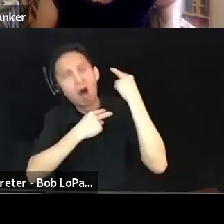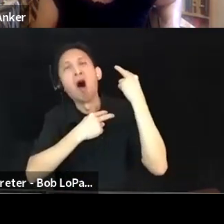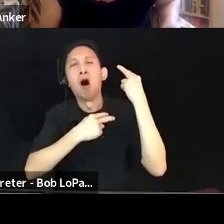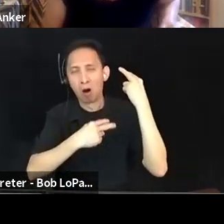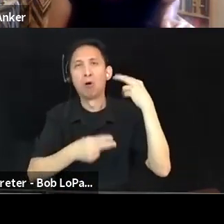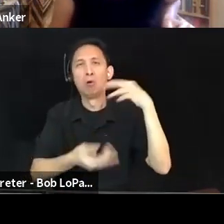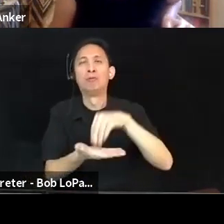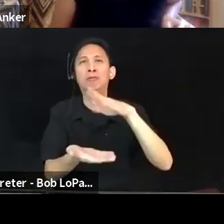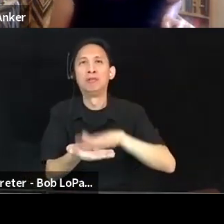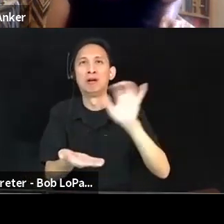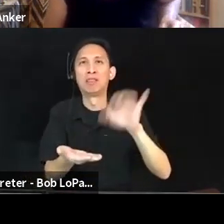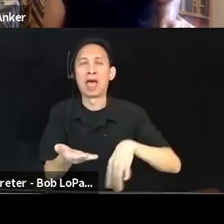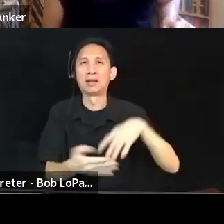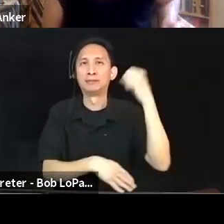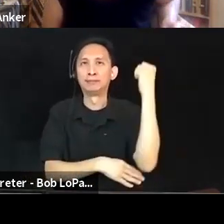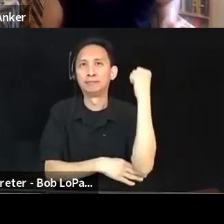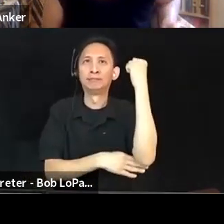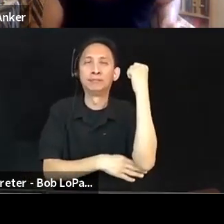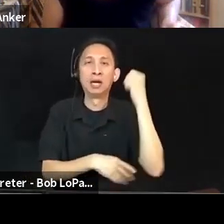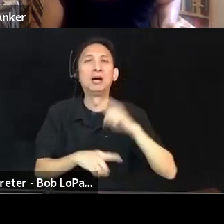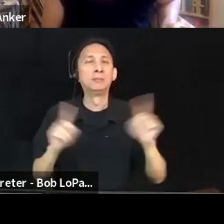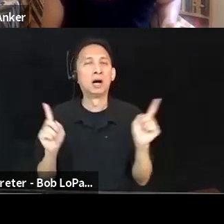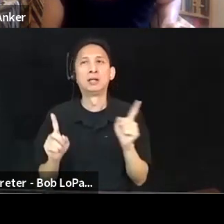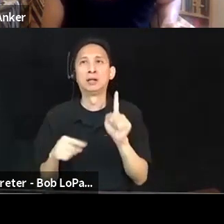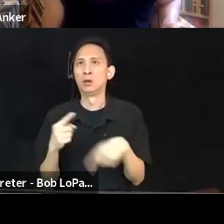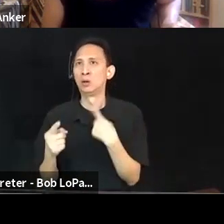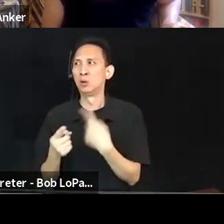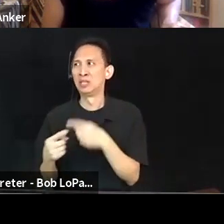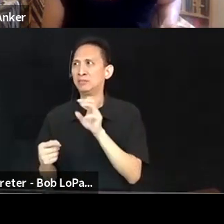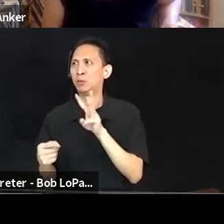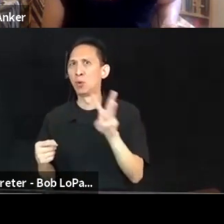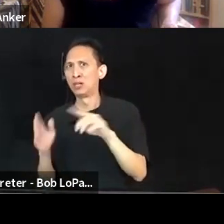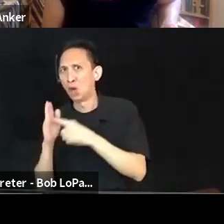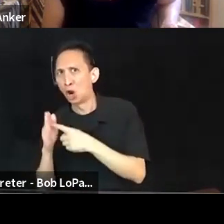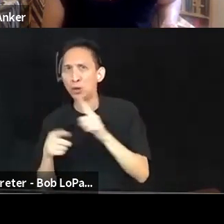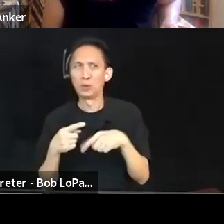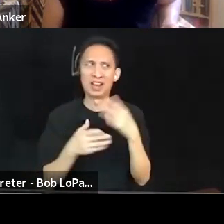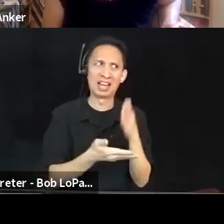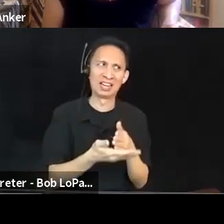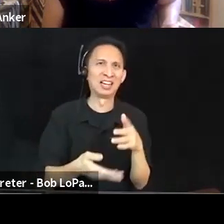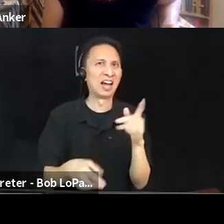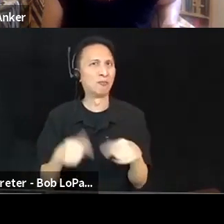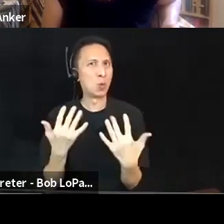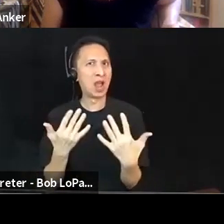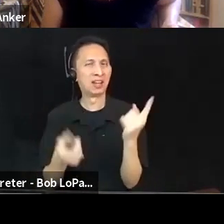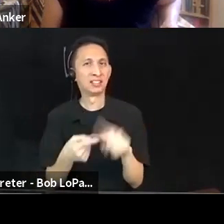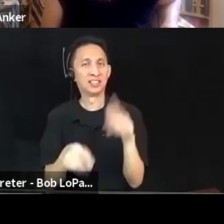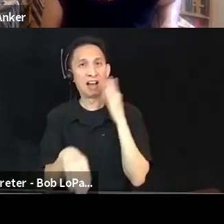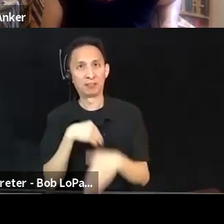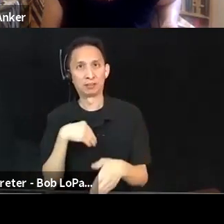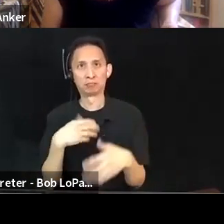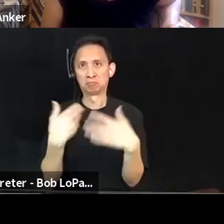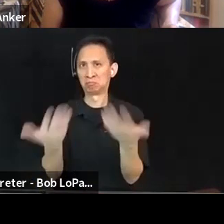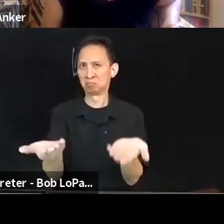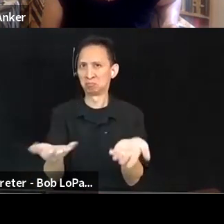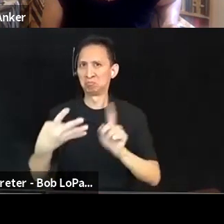mysteries, when is a civil war and when does it end? So Achille, do you want to sort of start with some